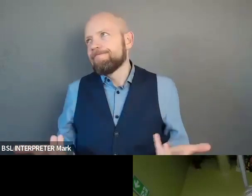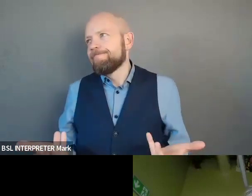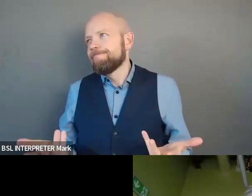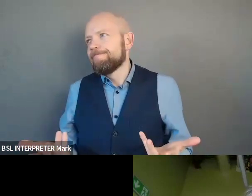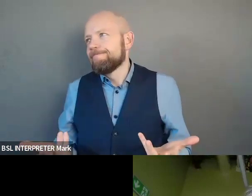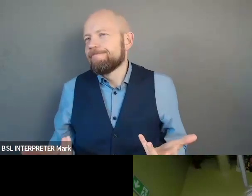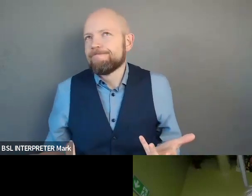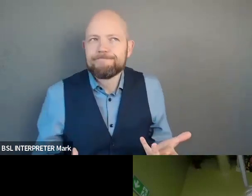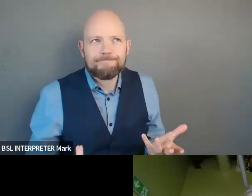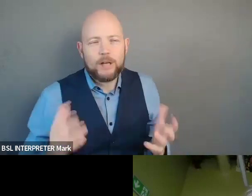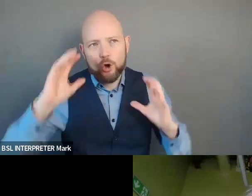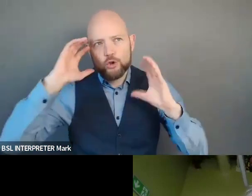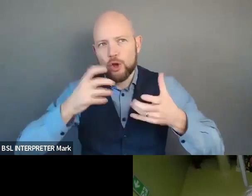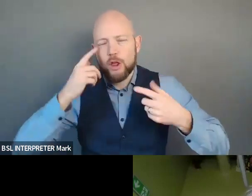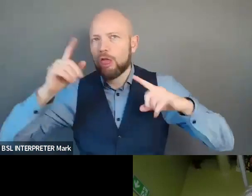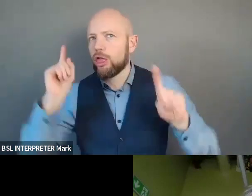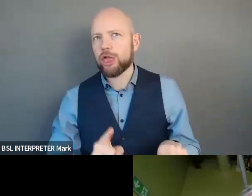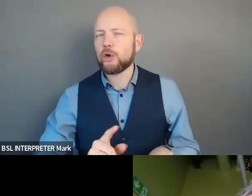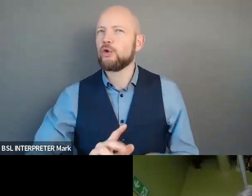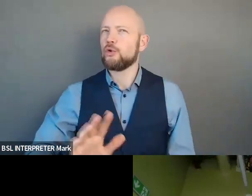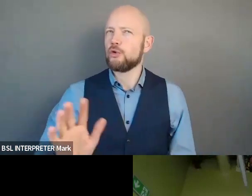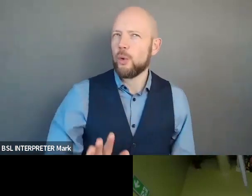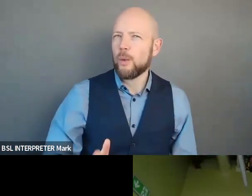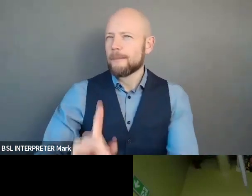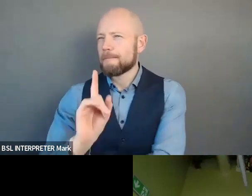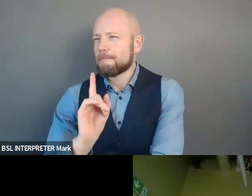the concerns, but recognizing that